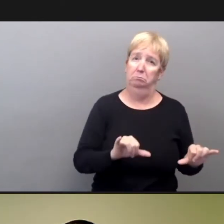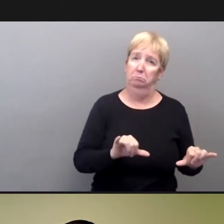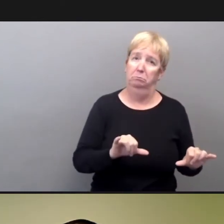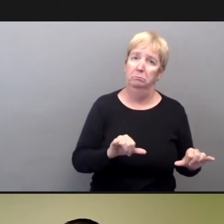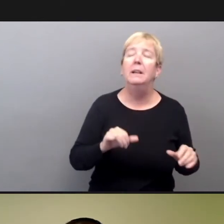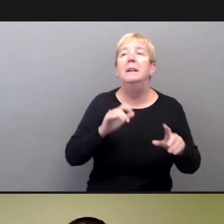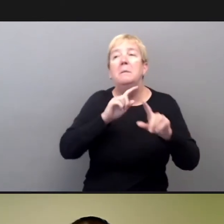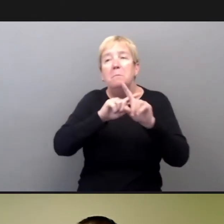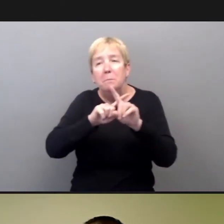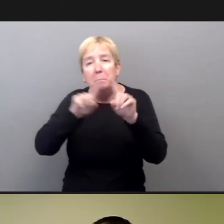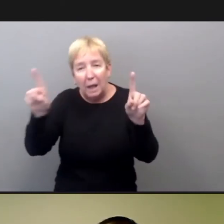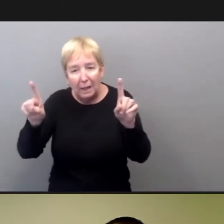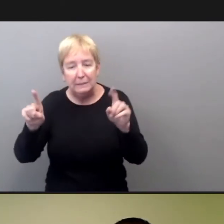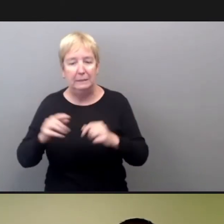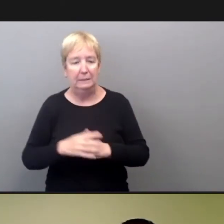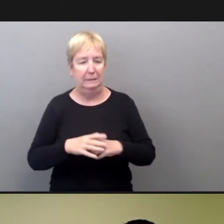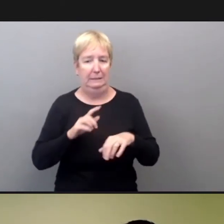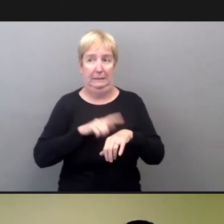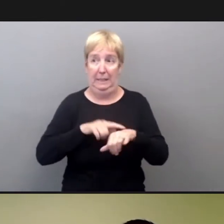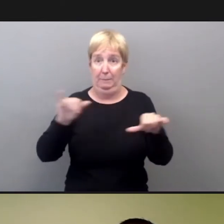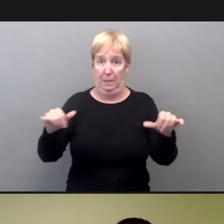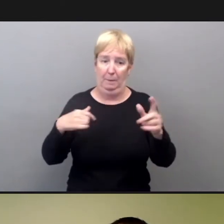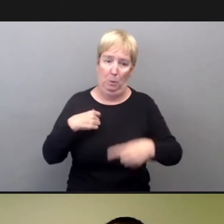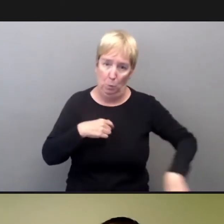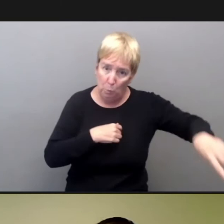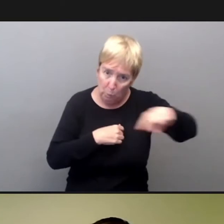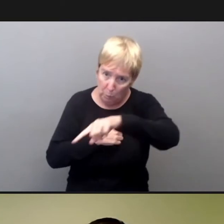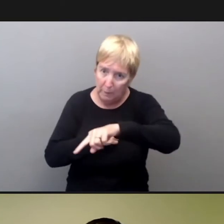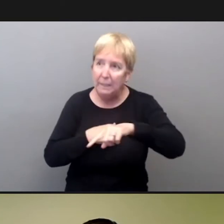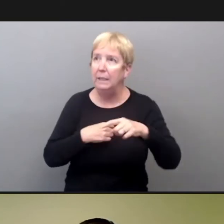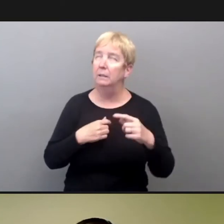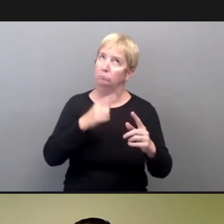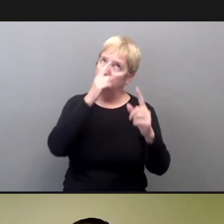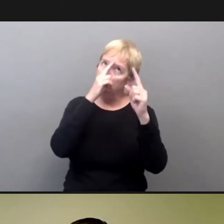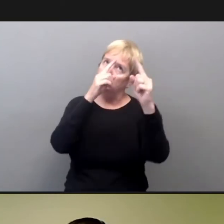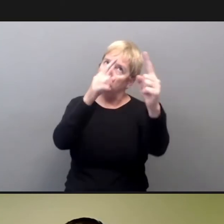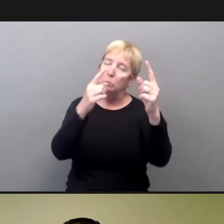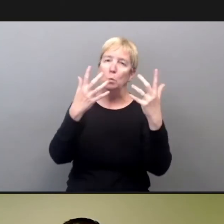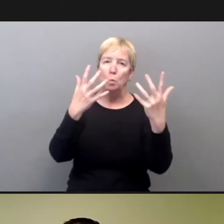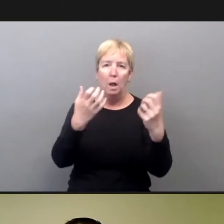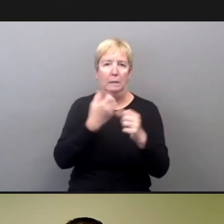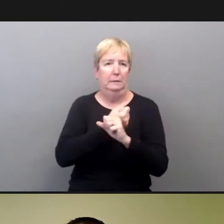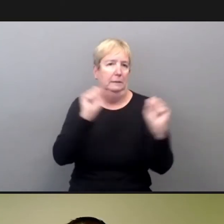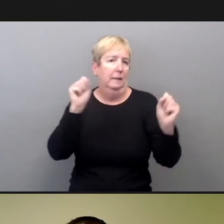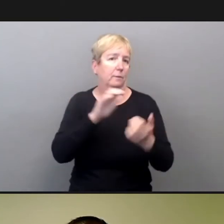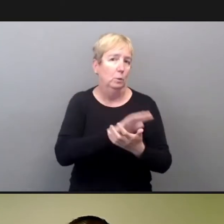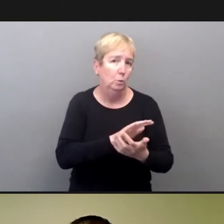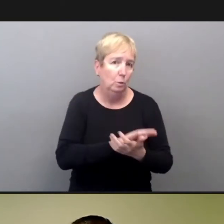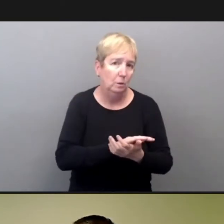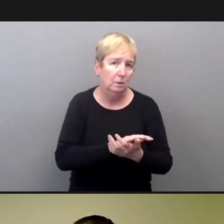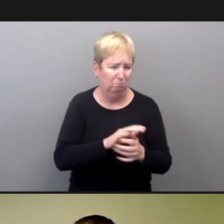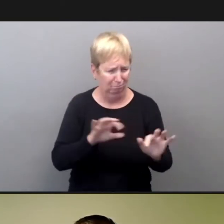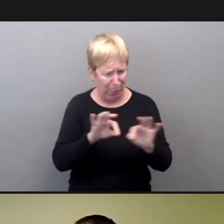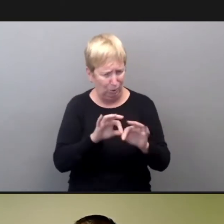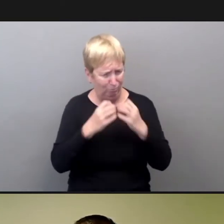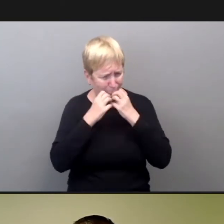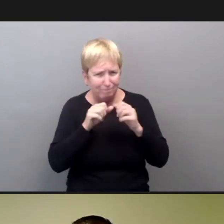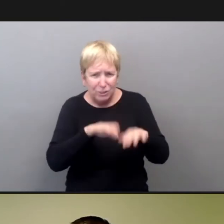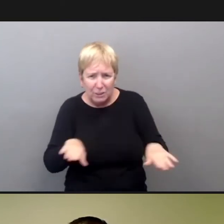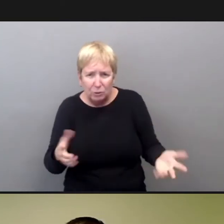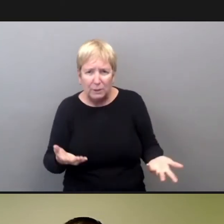do everything we possibly can to make our schools as safe as we possibly can for our children. And so I